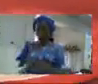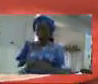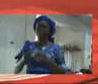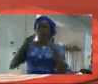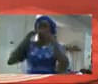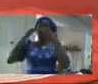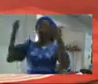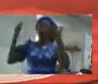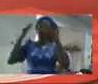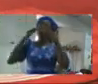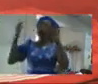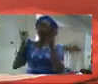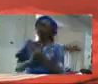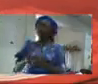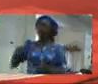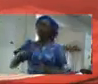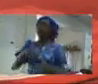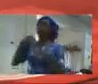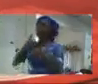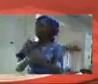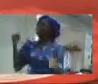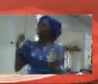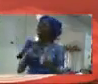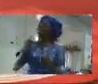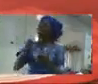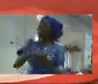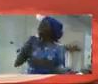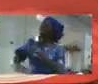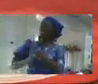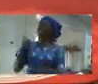Thank you that we made it to 2021.